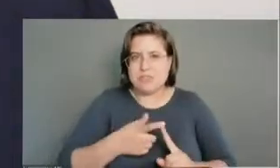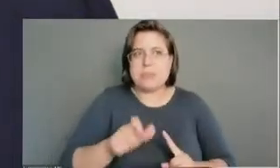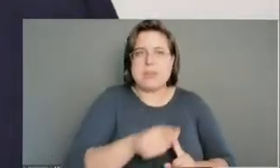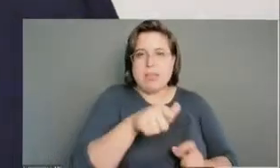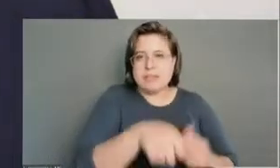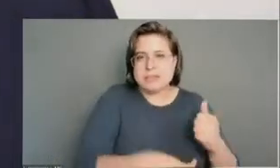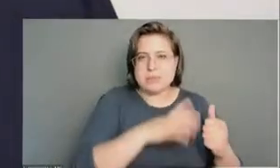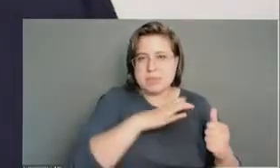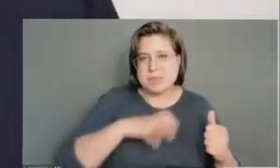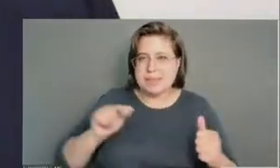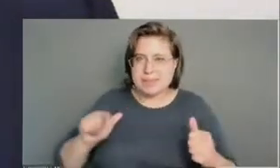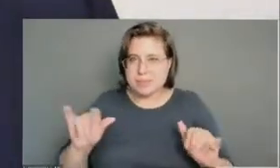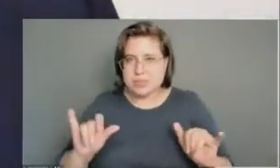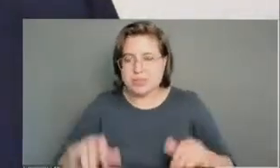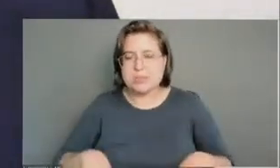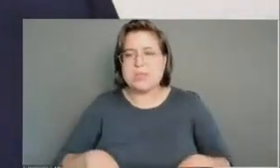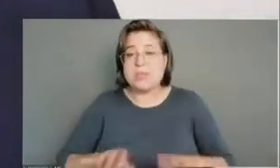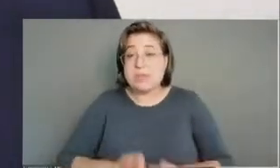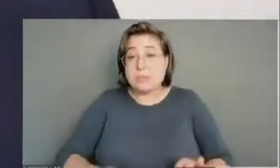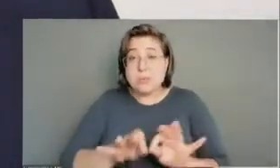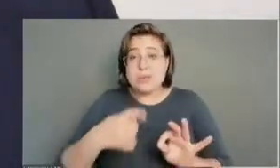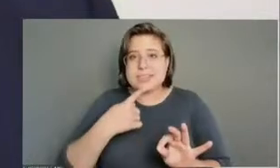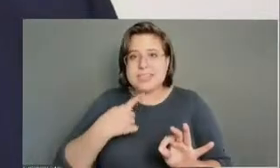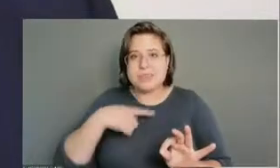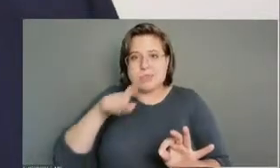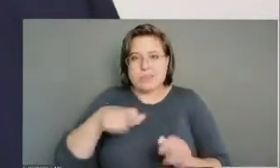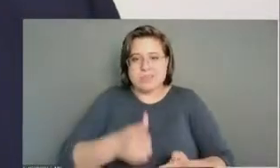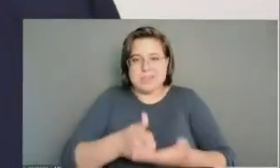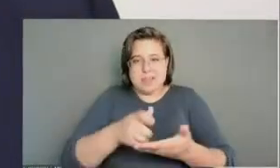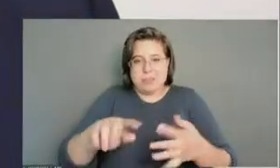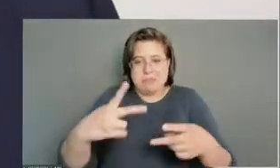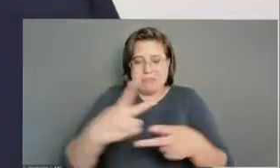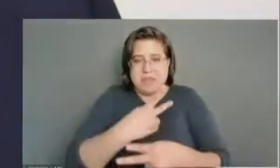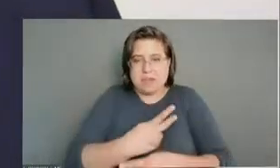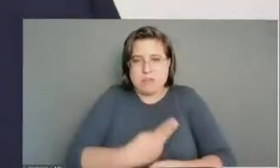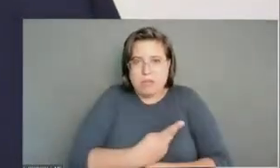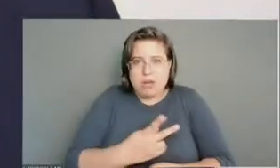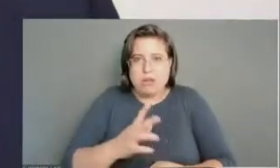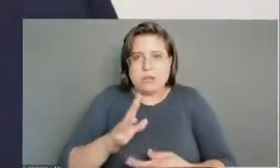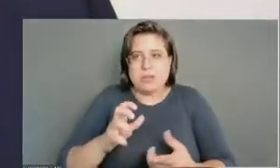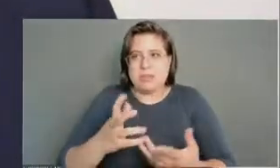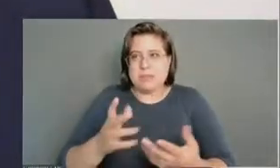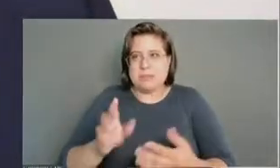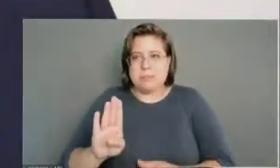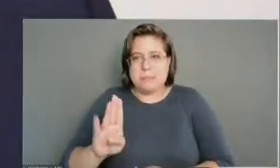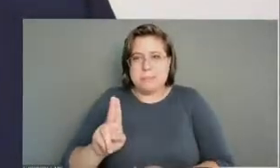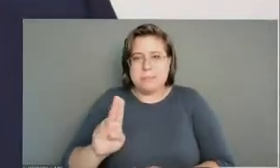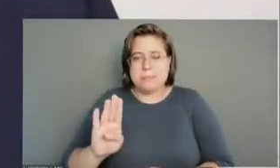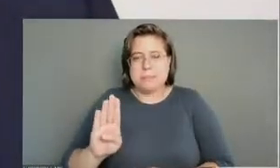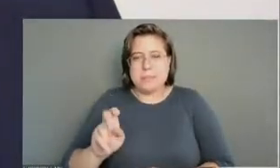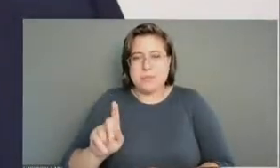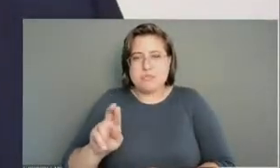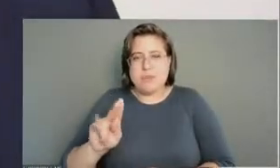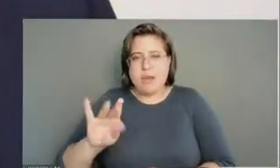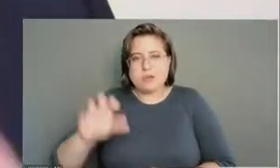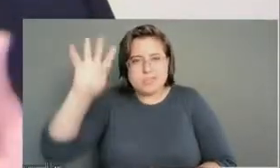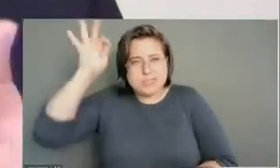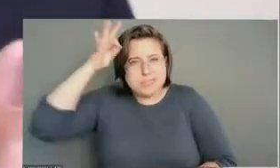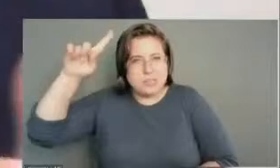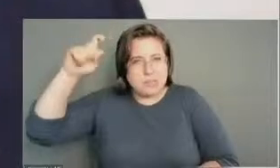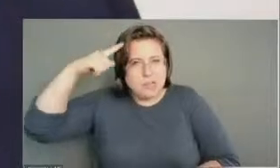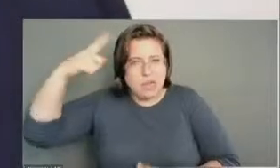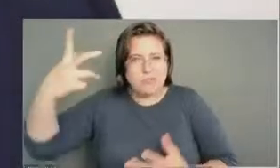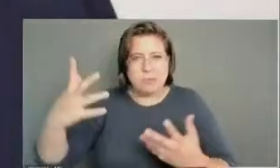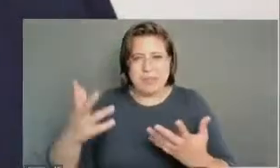the importance of saying we have to help people navigate the bureaucracy of disability. We can have benefits, but if you